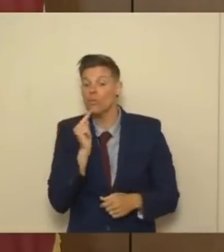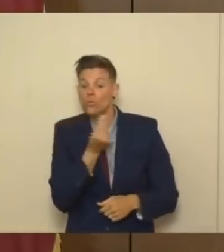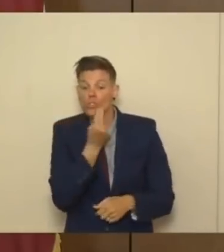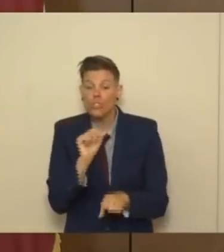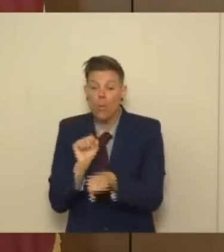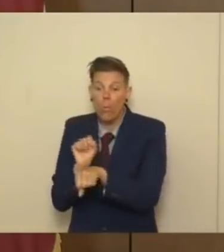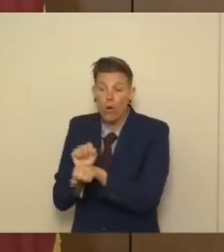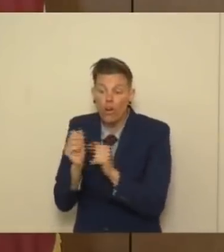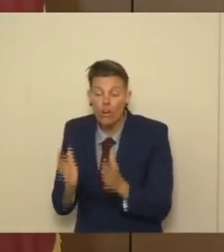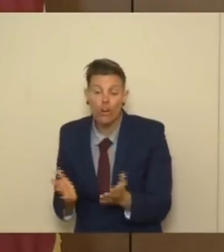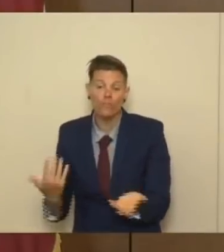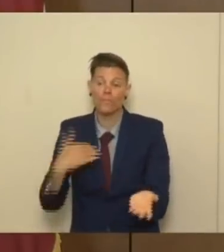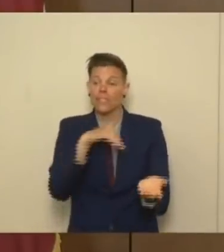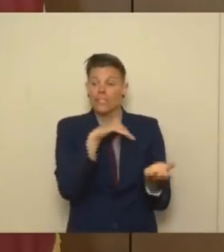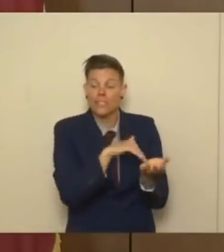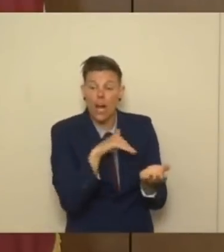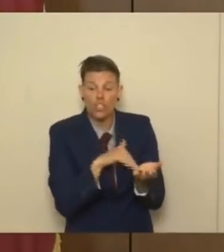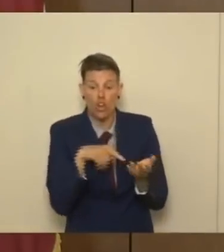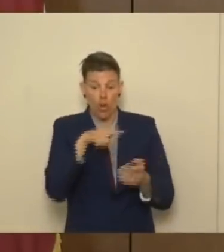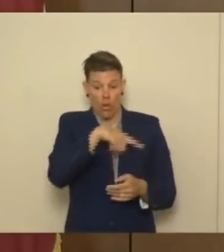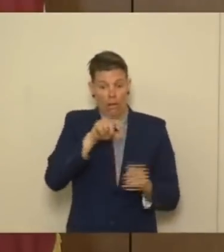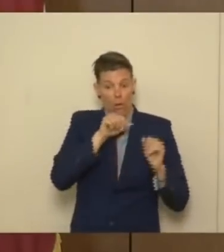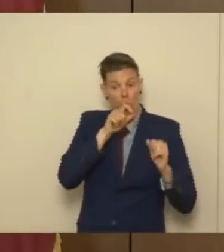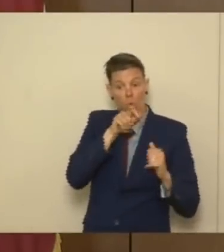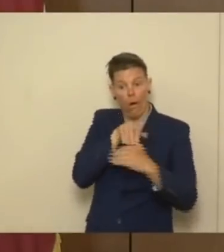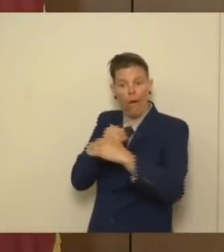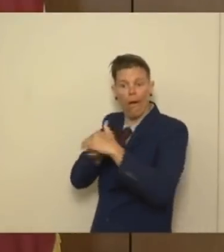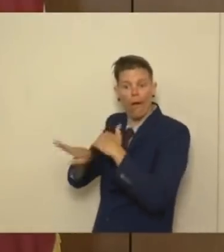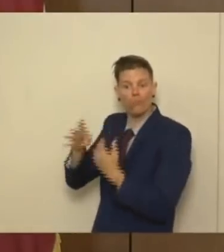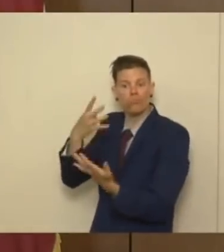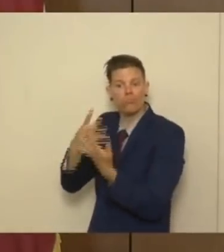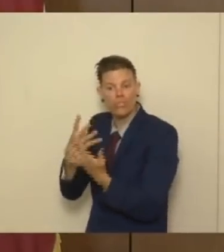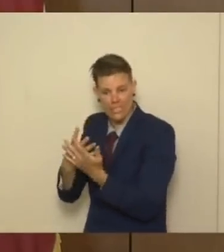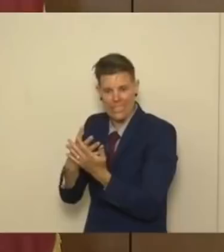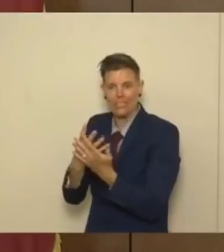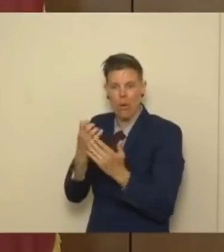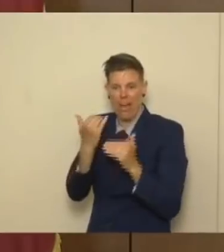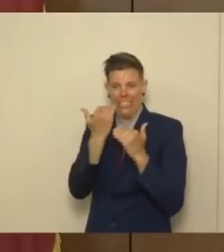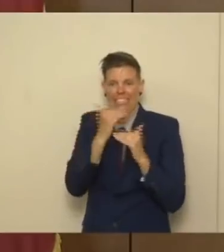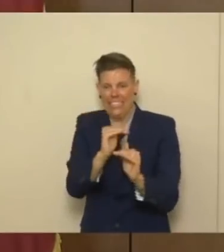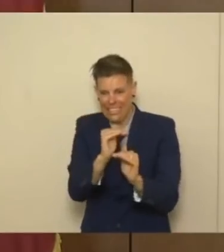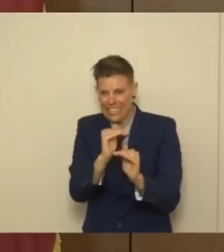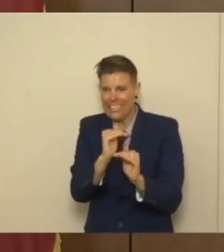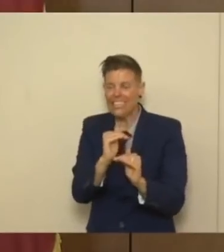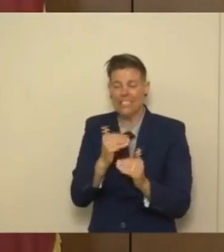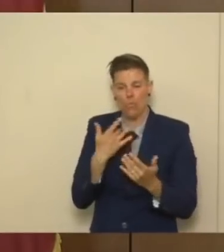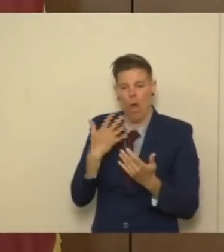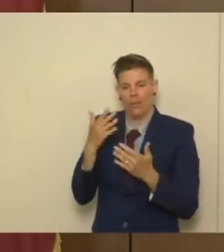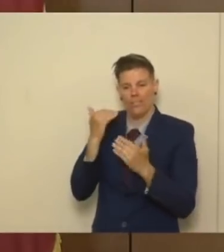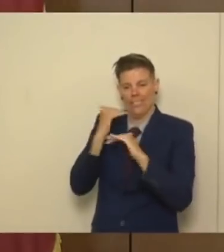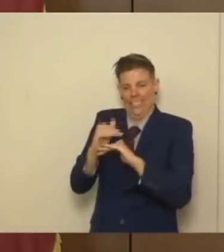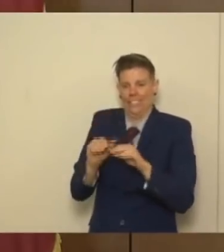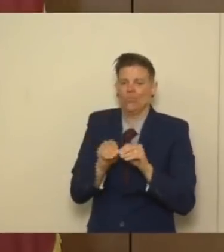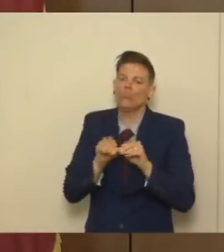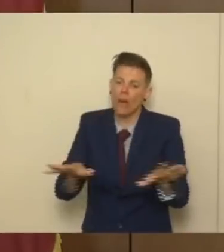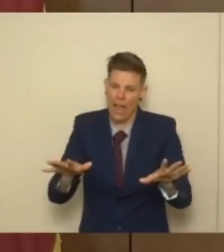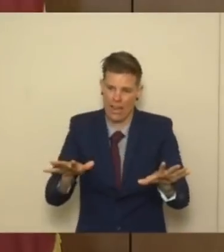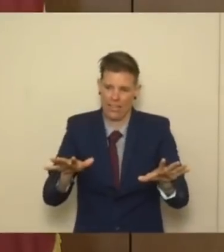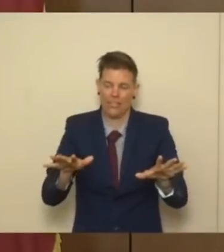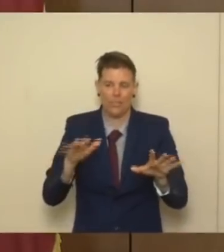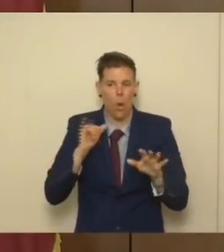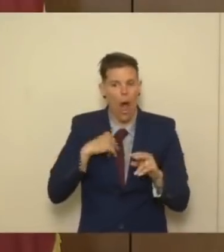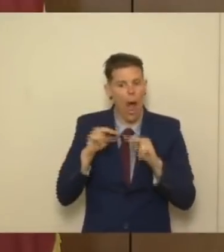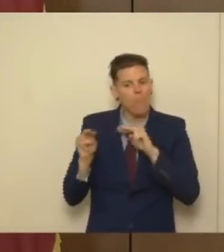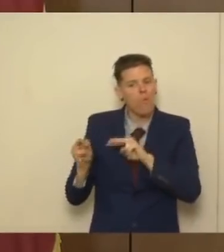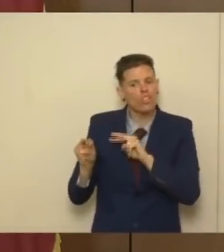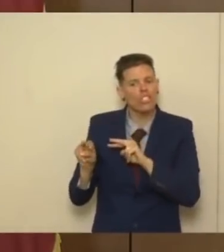someone on the federal side bringing it in. And it is an area that we continue to be concerned about, but there's no magic